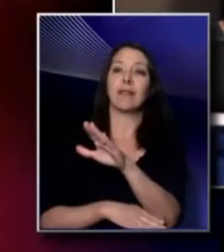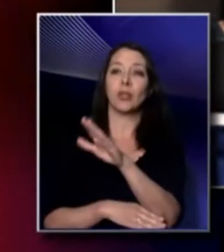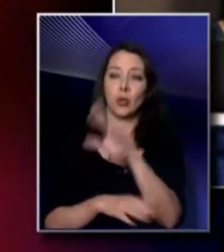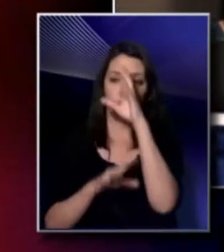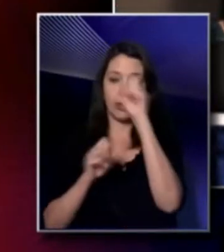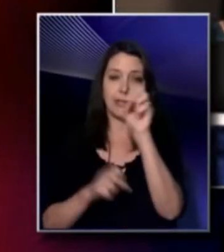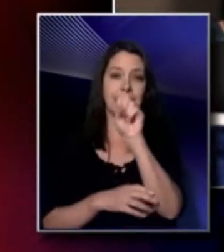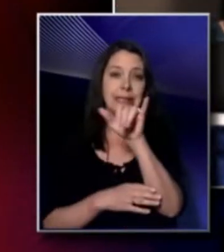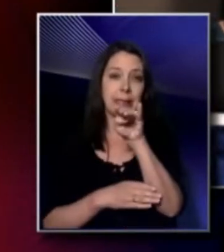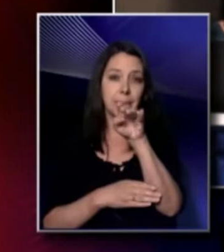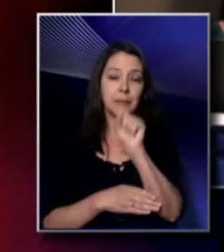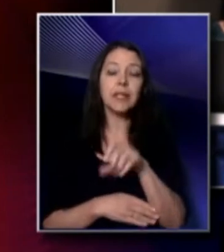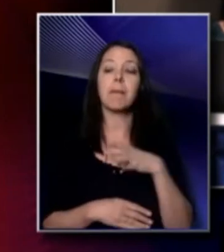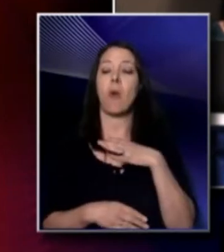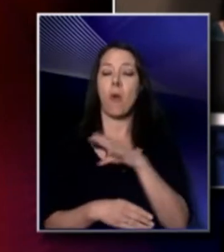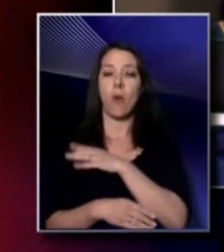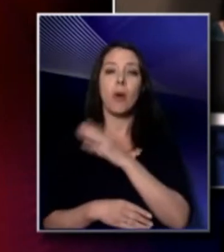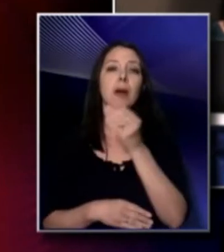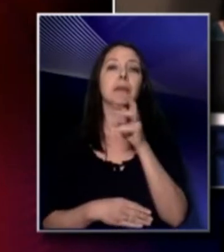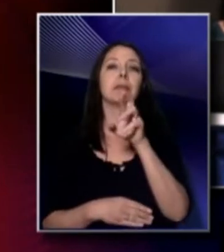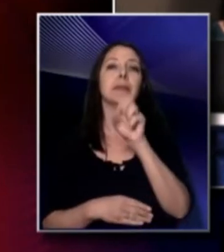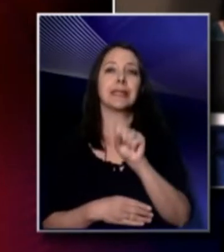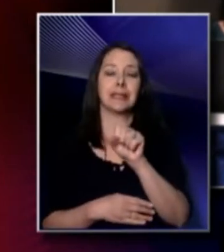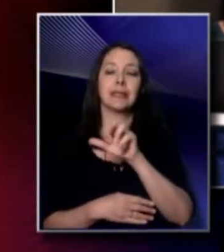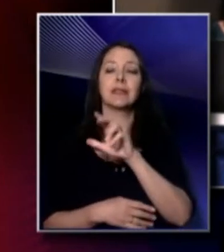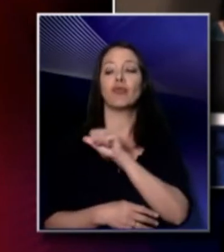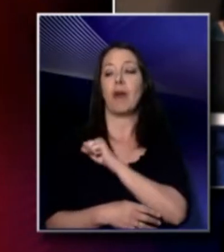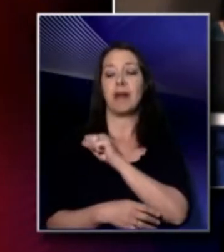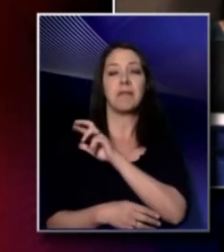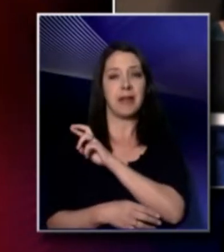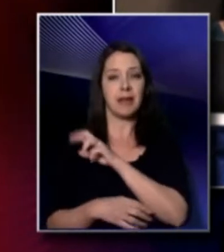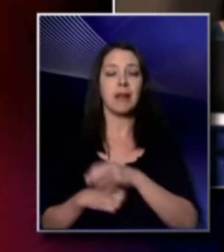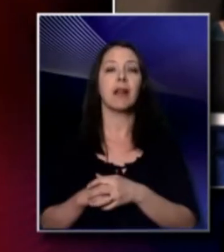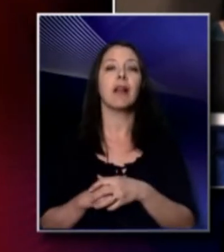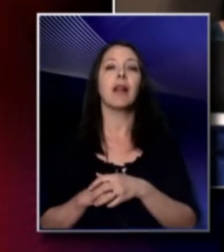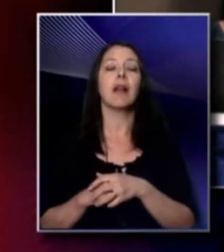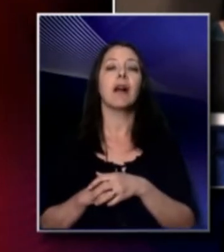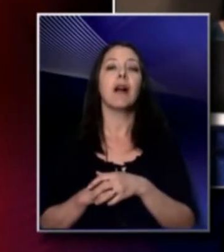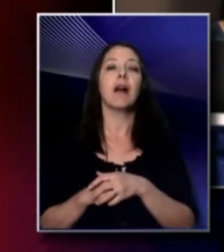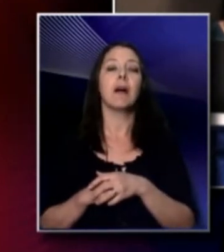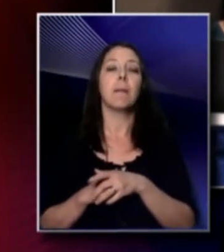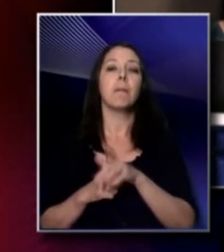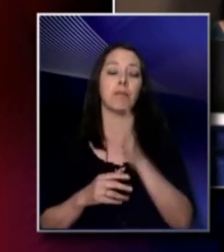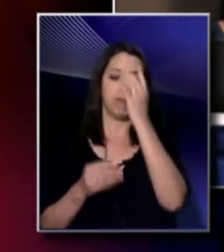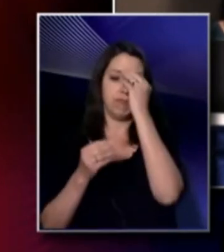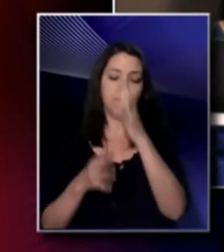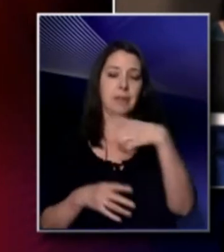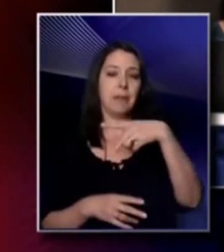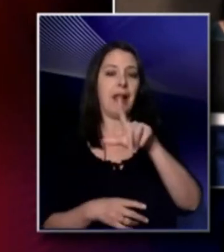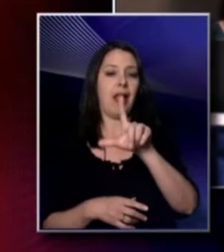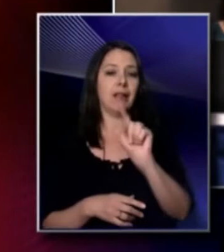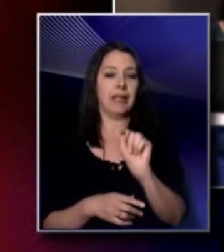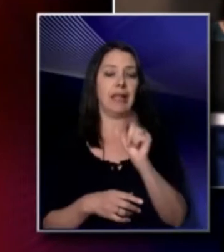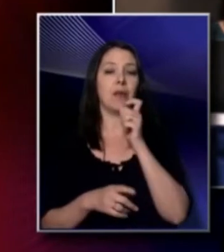Board, and Mrs. Reichman. You have my report based upon PLT, Director of the Deaf